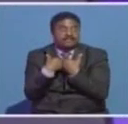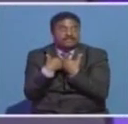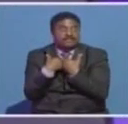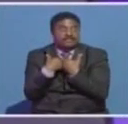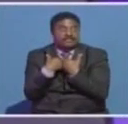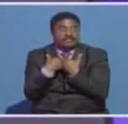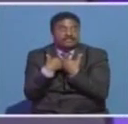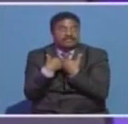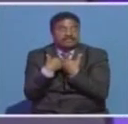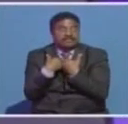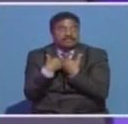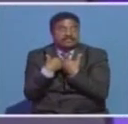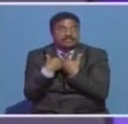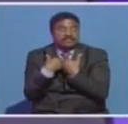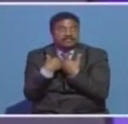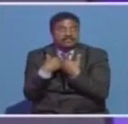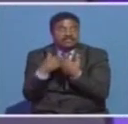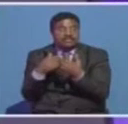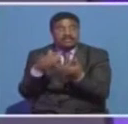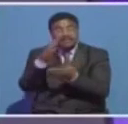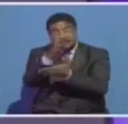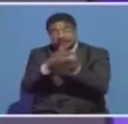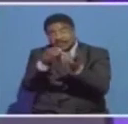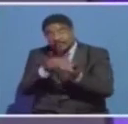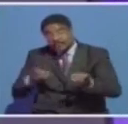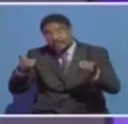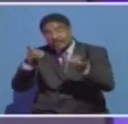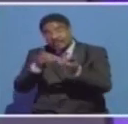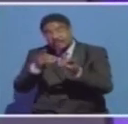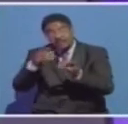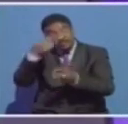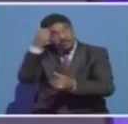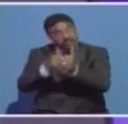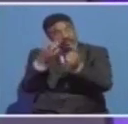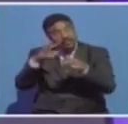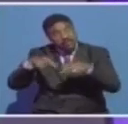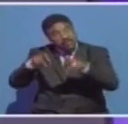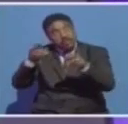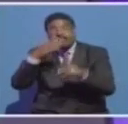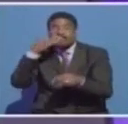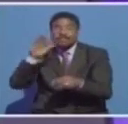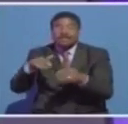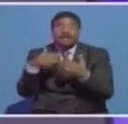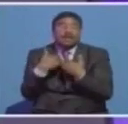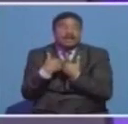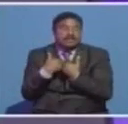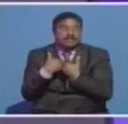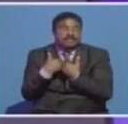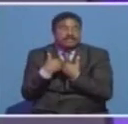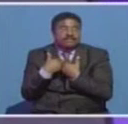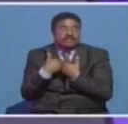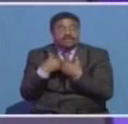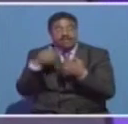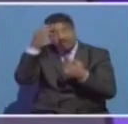to particular districts because of the status of the roads, and now that we are deep into the wet